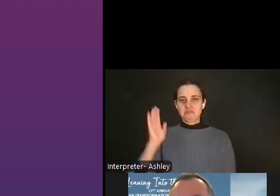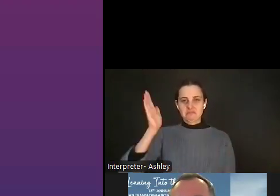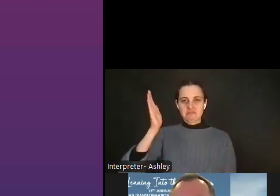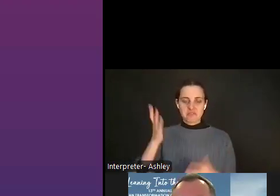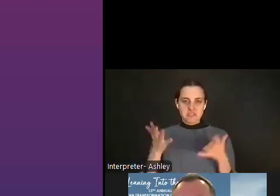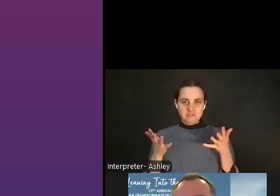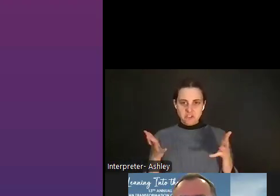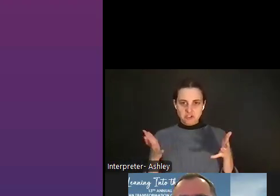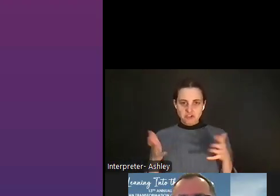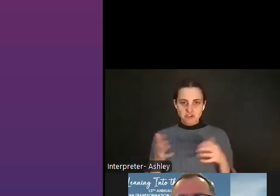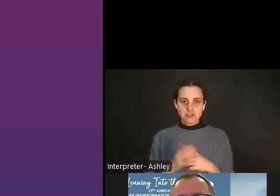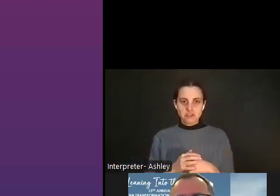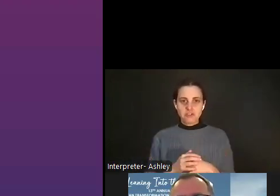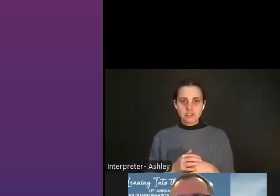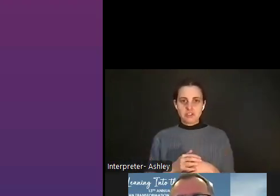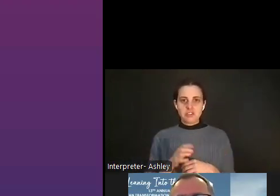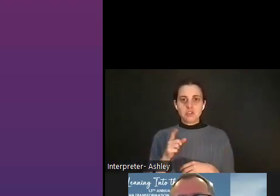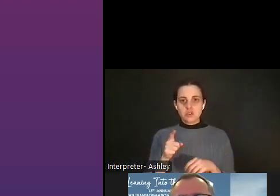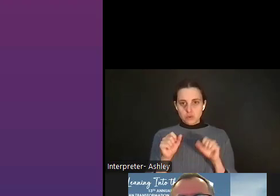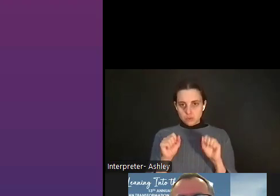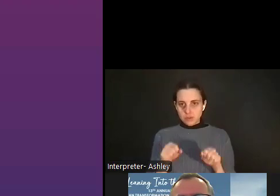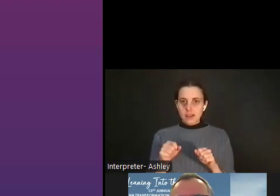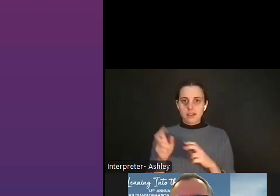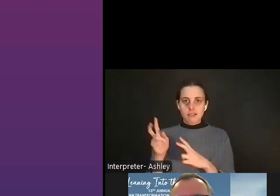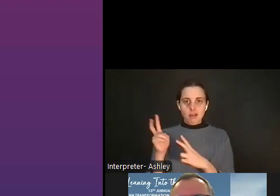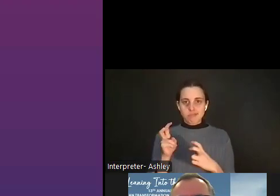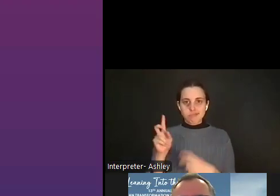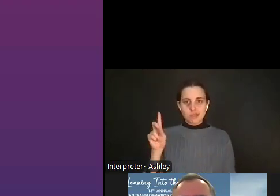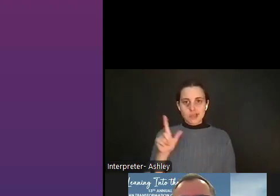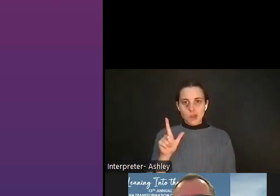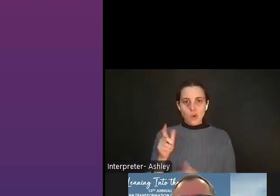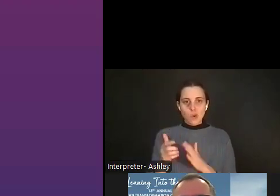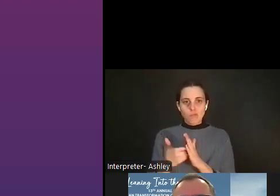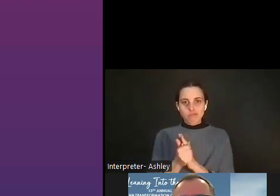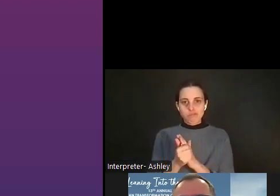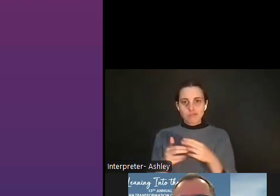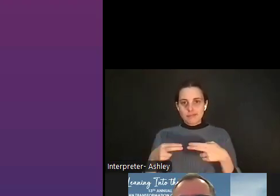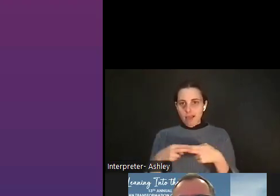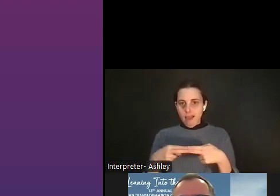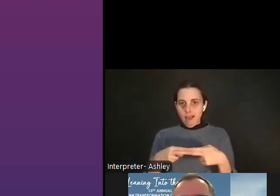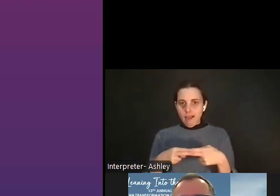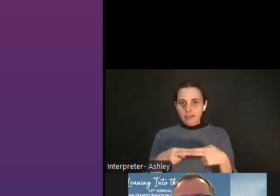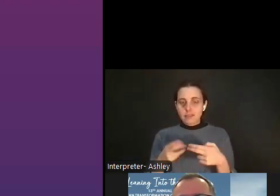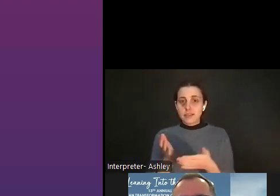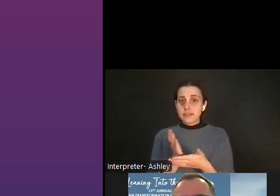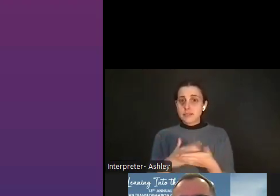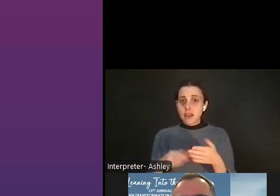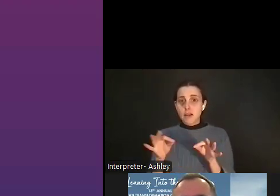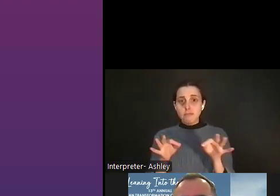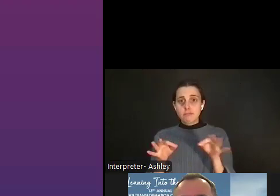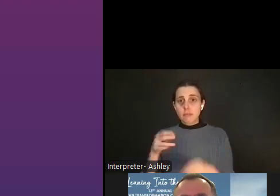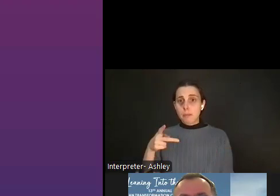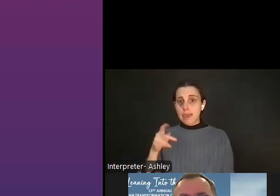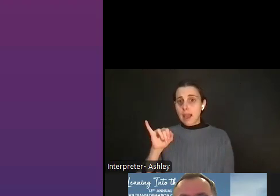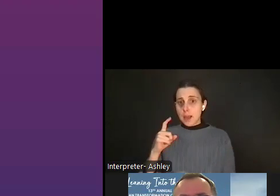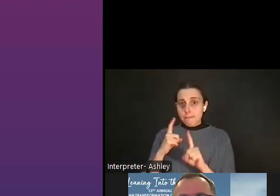have in the appendix as you download the slide decks. There's some slides that cover PI Point, the game, and